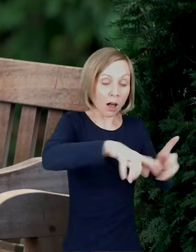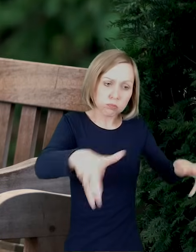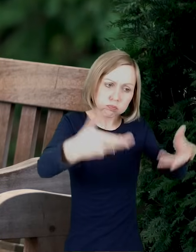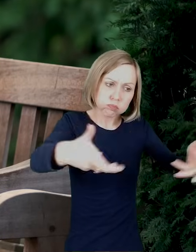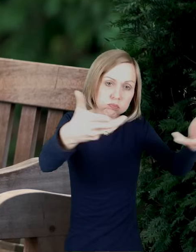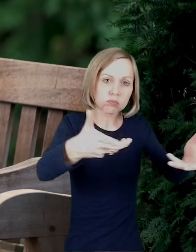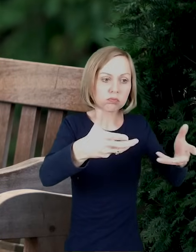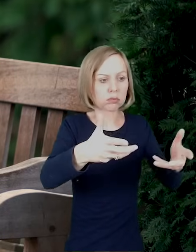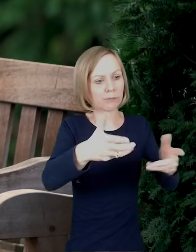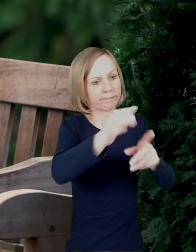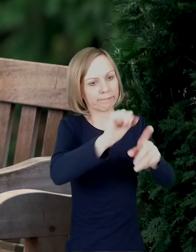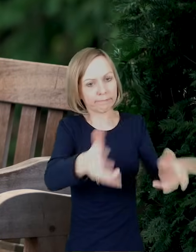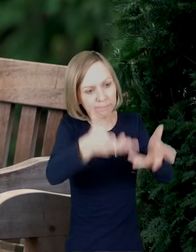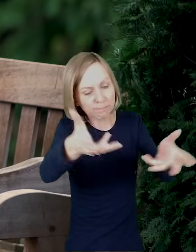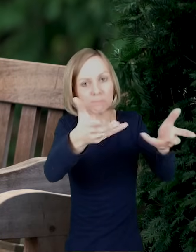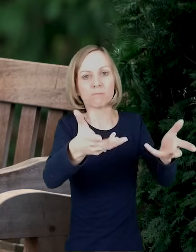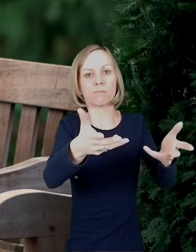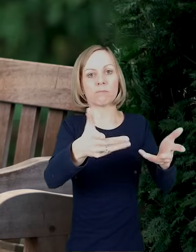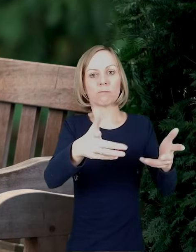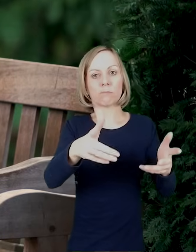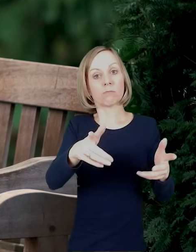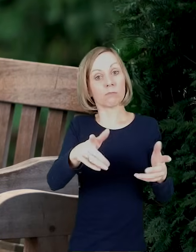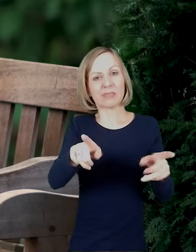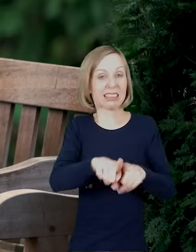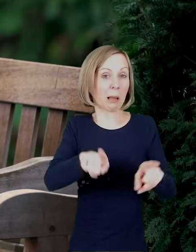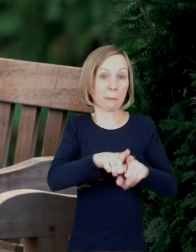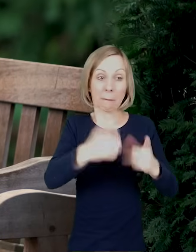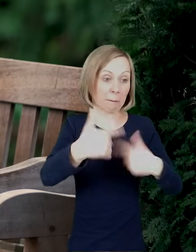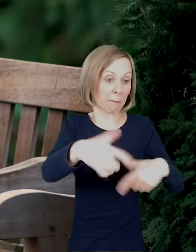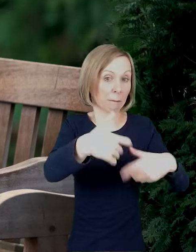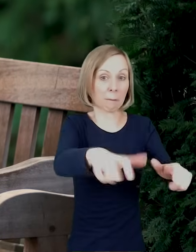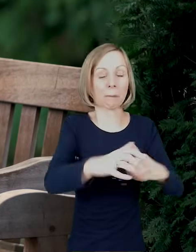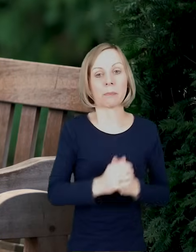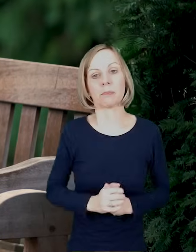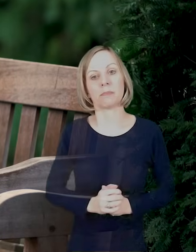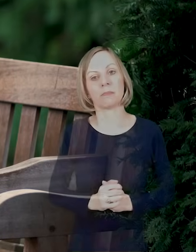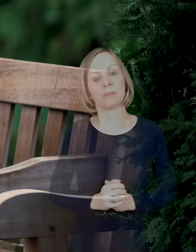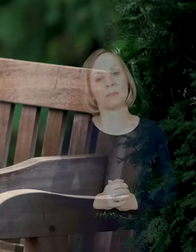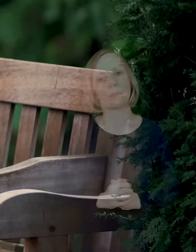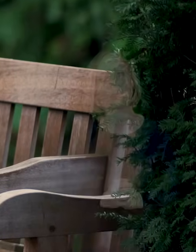Therefore, encourage one another and build up each other, as indeed you are doing.